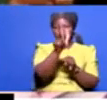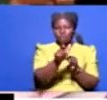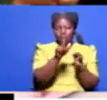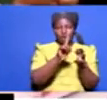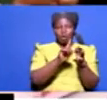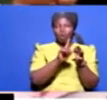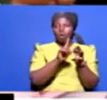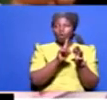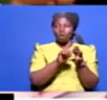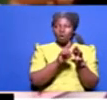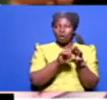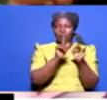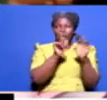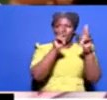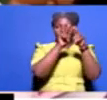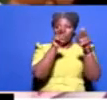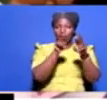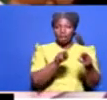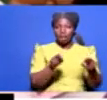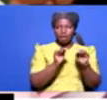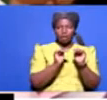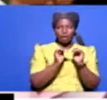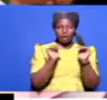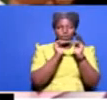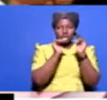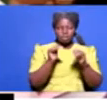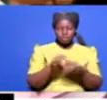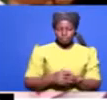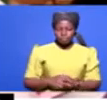regional, and international levels.